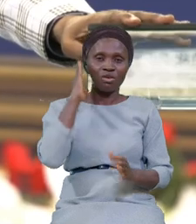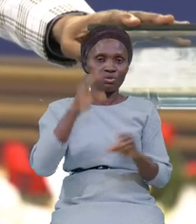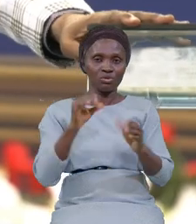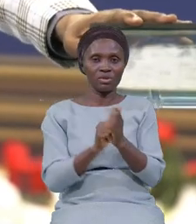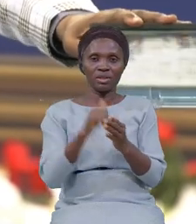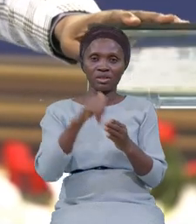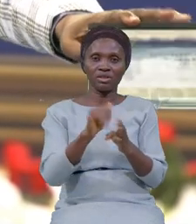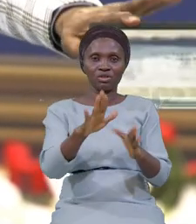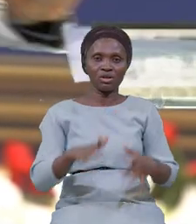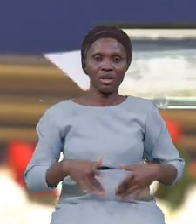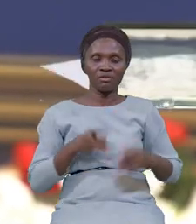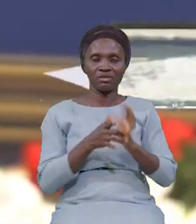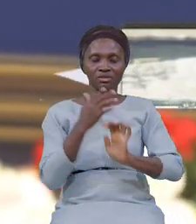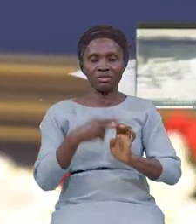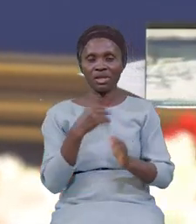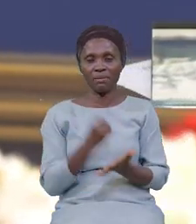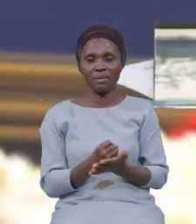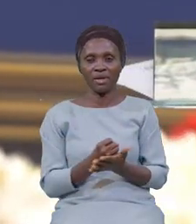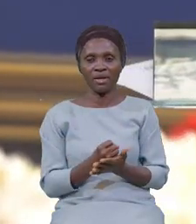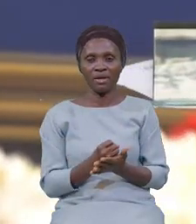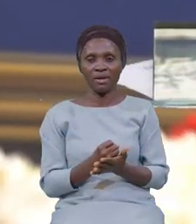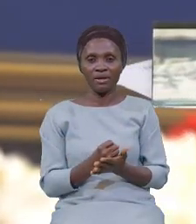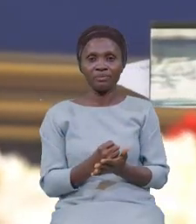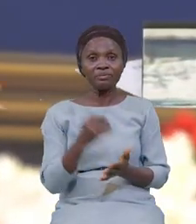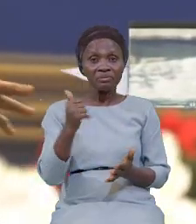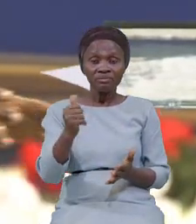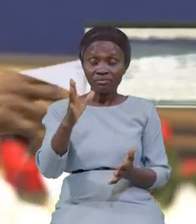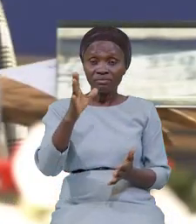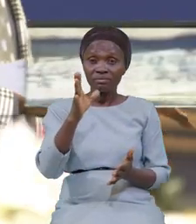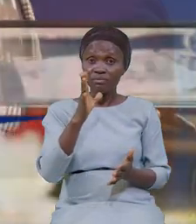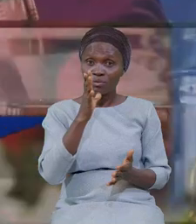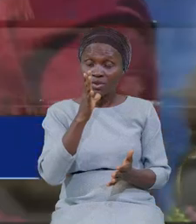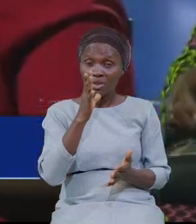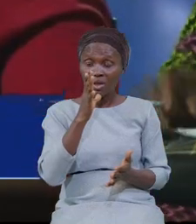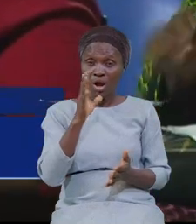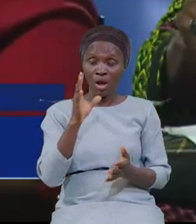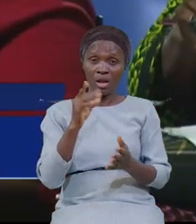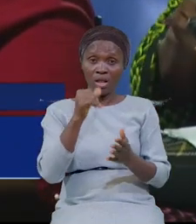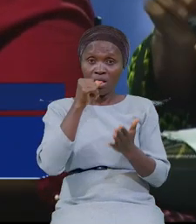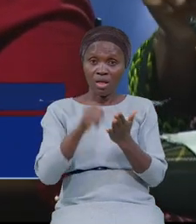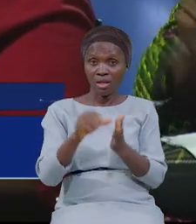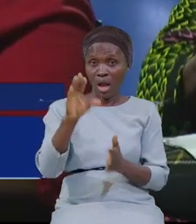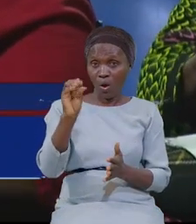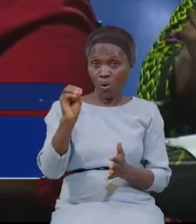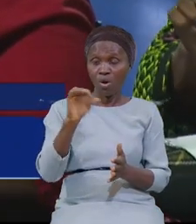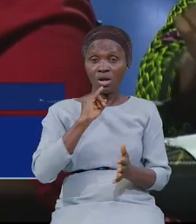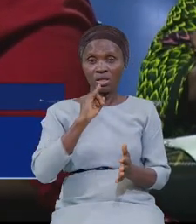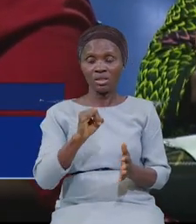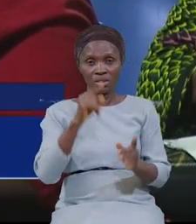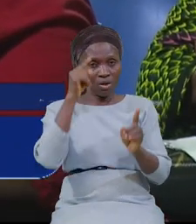name. Now, the mother, O, is objective optimist.